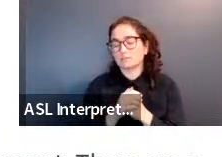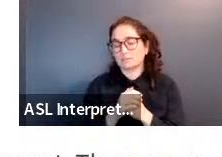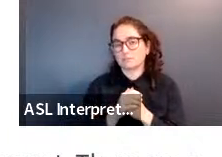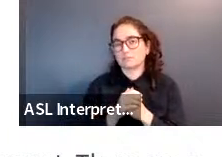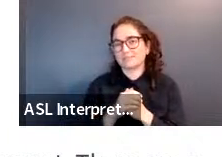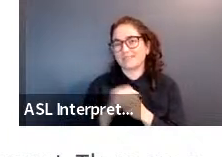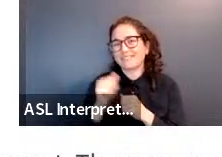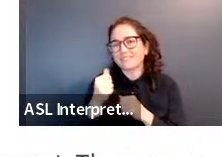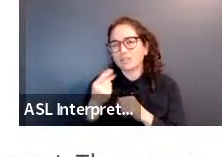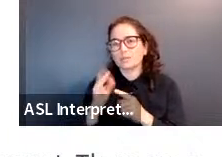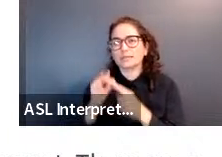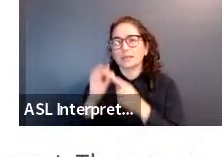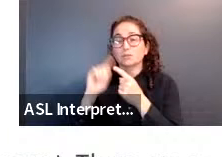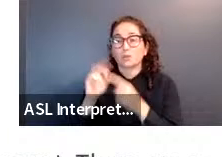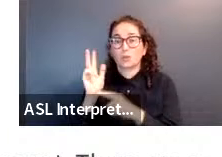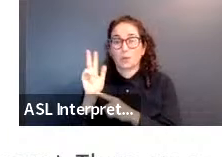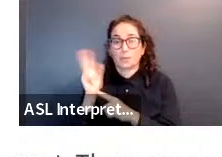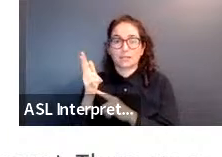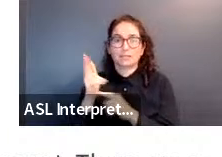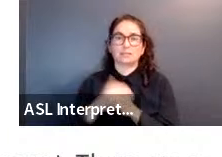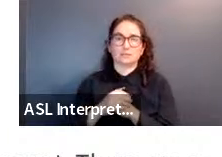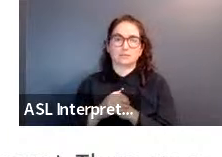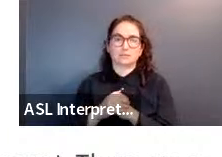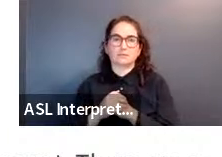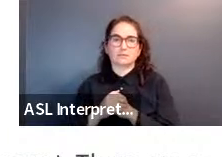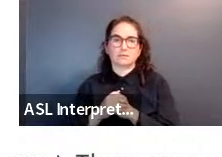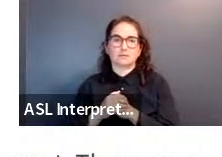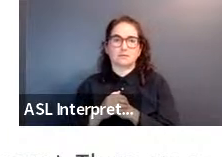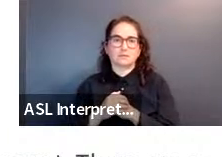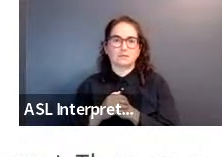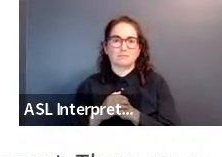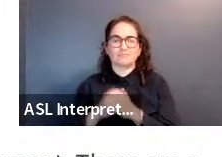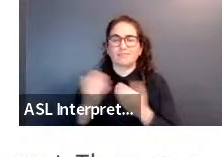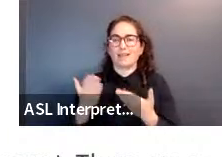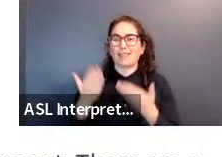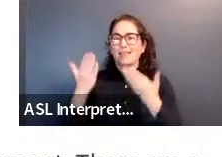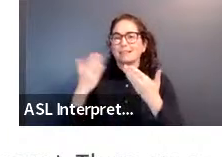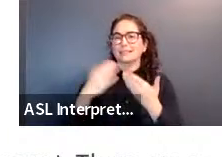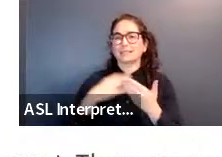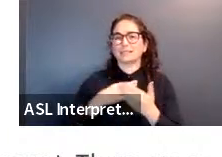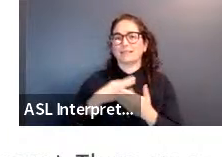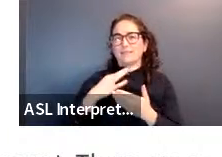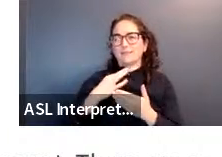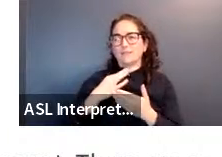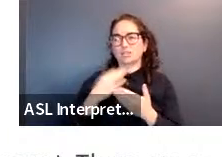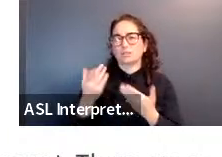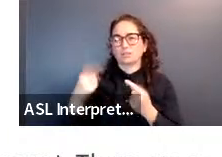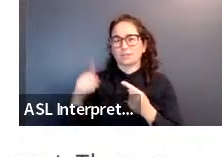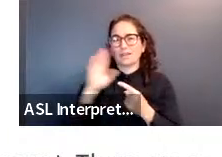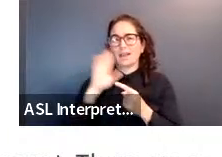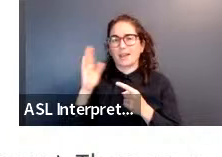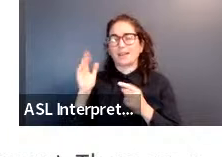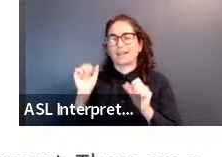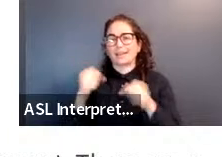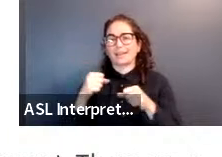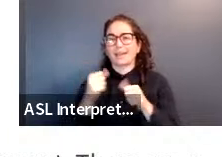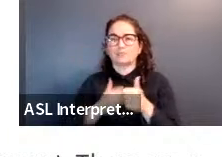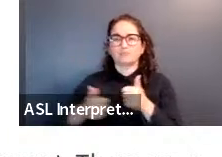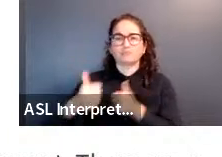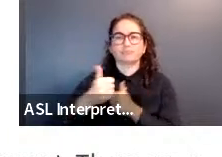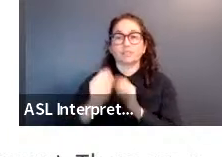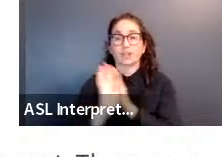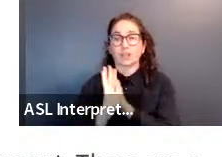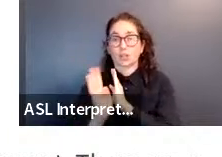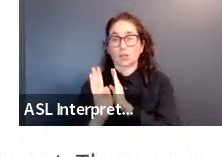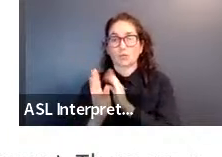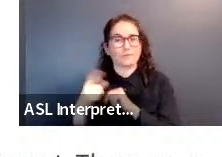few exceptions to the 3-minute time limit. Elected officials, for example, are given the courtesy of jumping to the front of the queue and